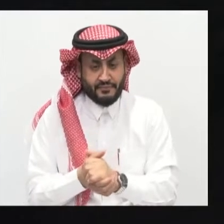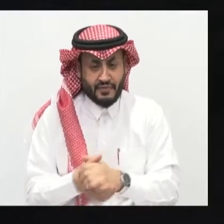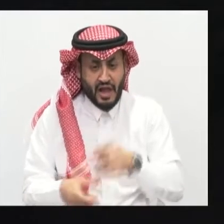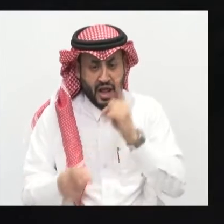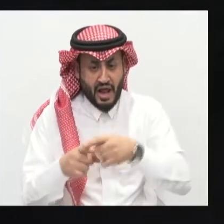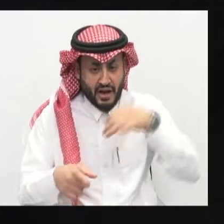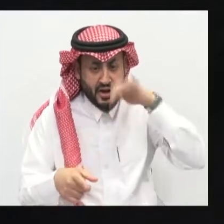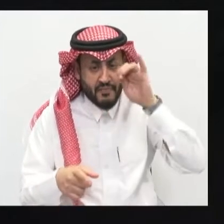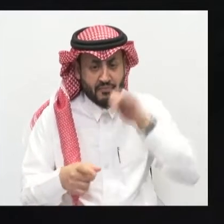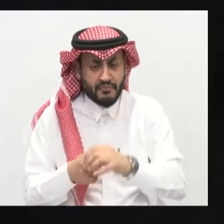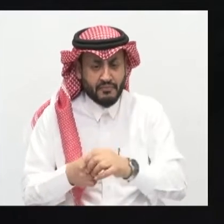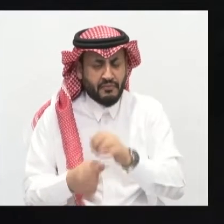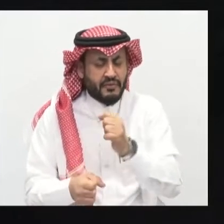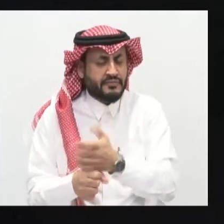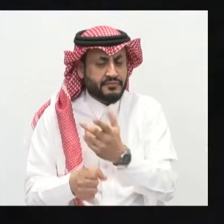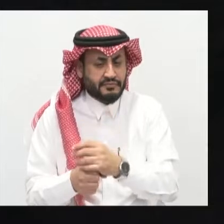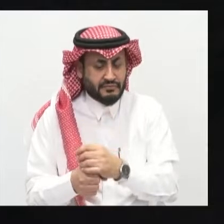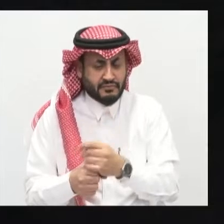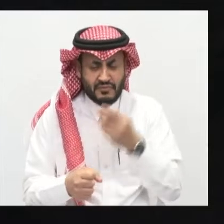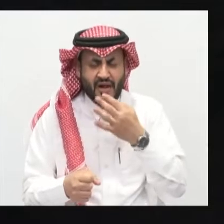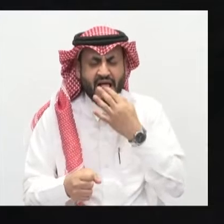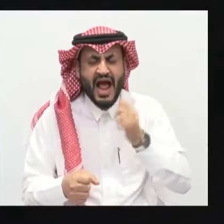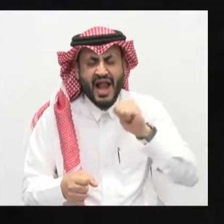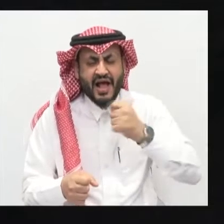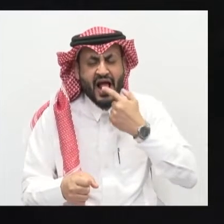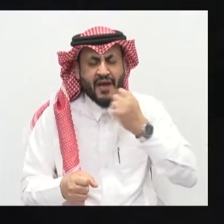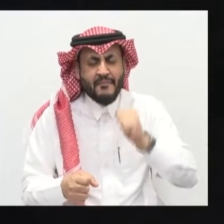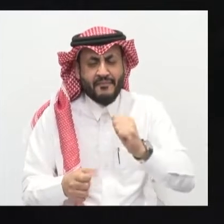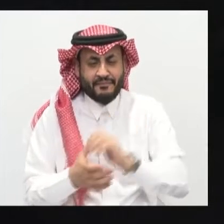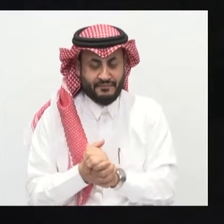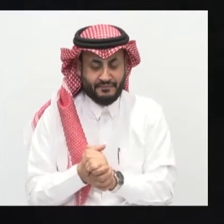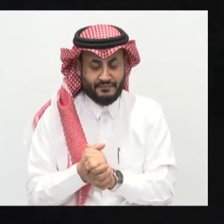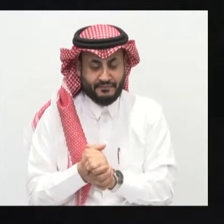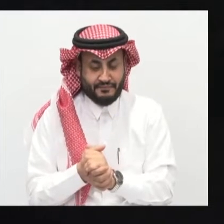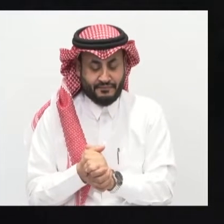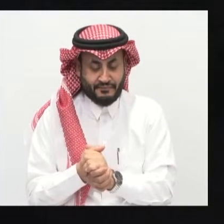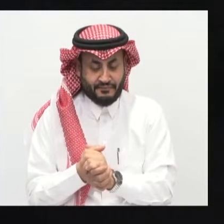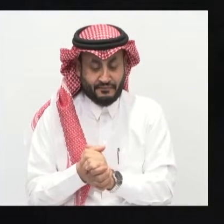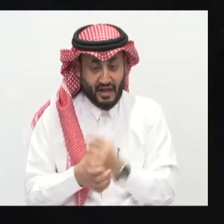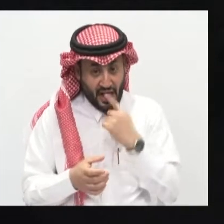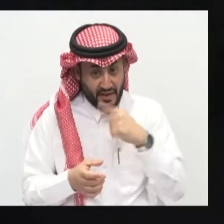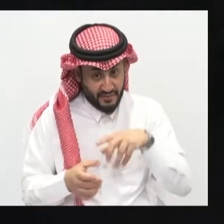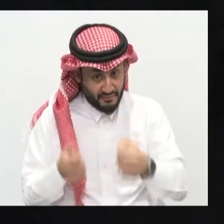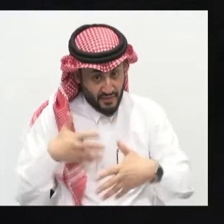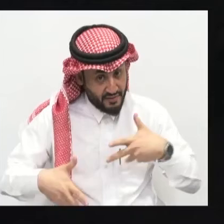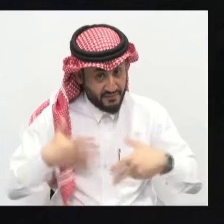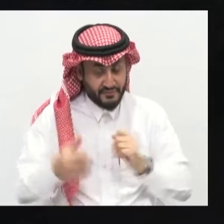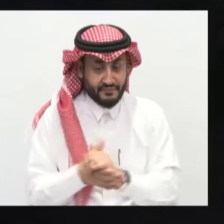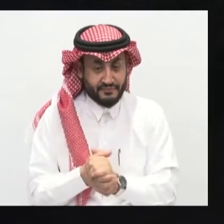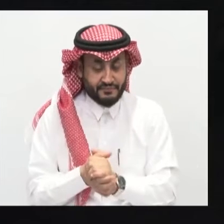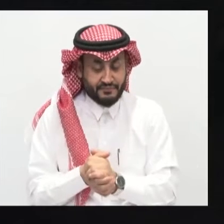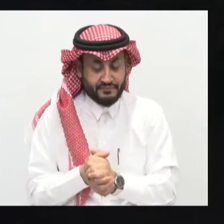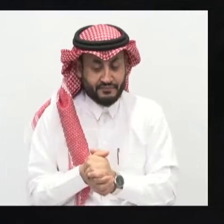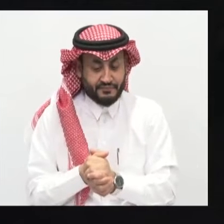quickly, what will happen? You might burn your tongue. It will hurt, right? So that's also a feeling that you feel. At the same